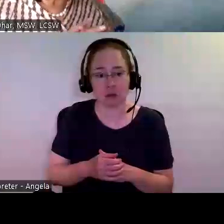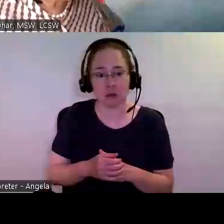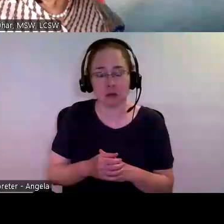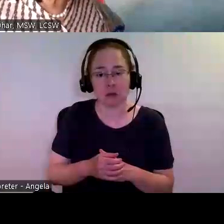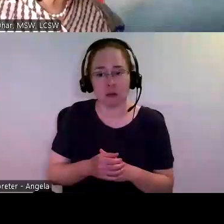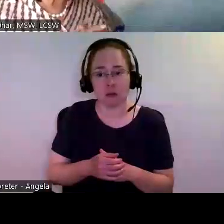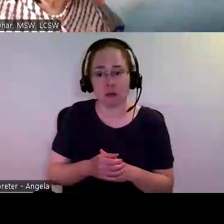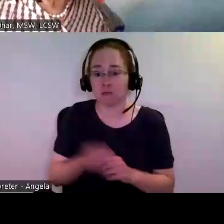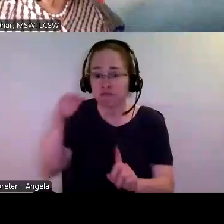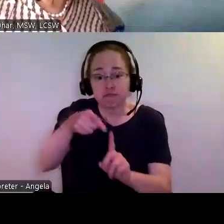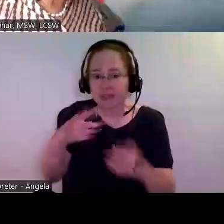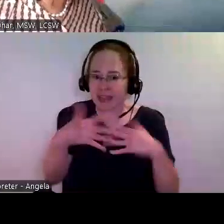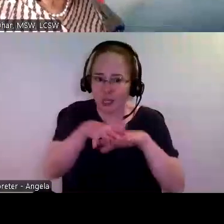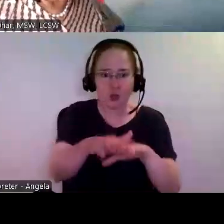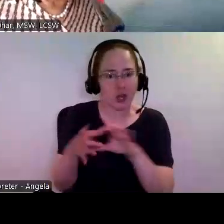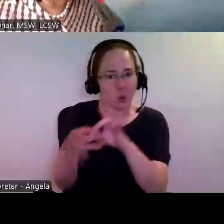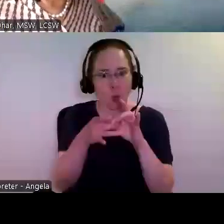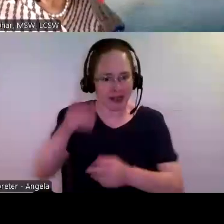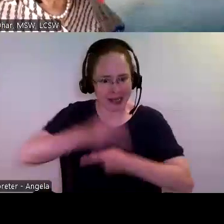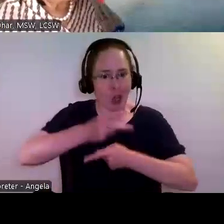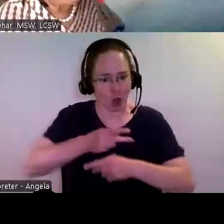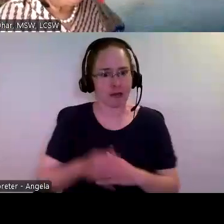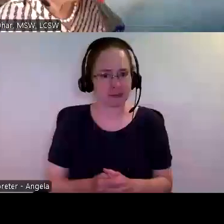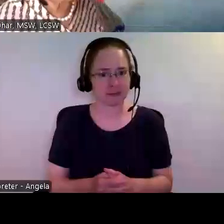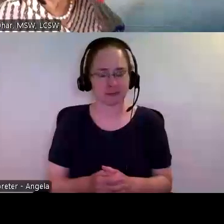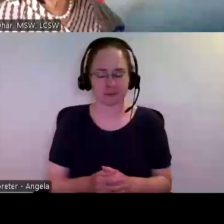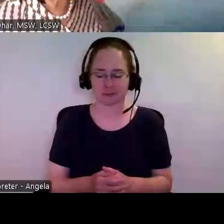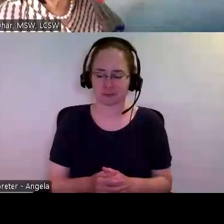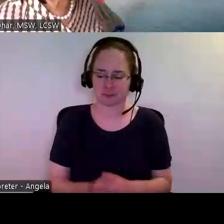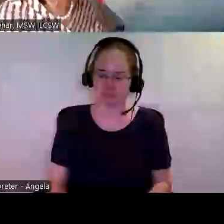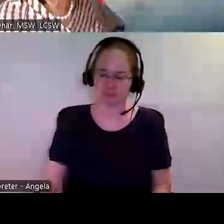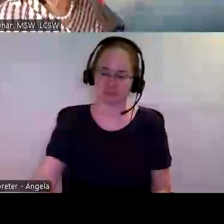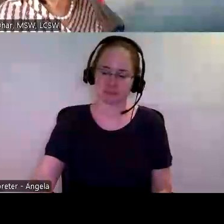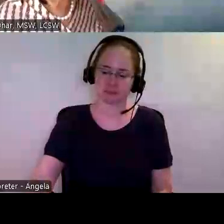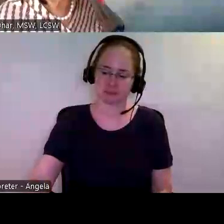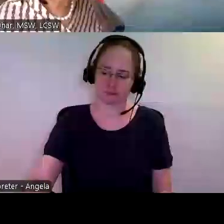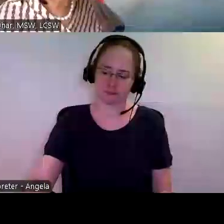that integrated and coordinated care. Next slide.